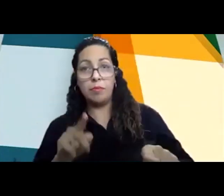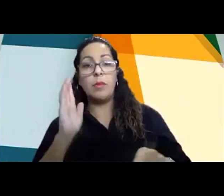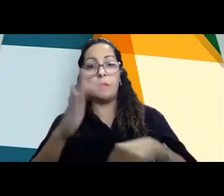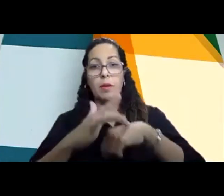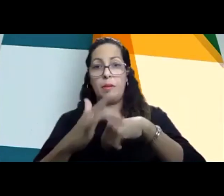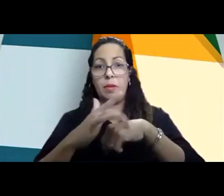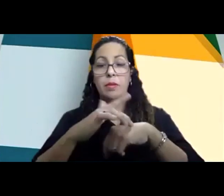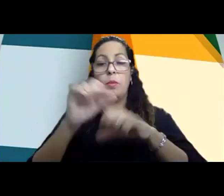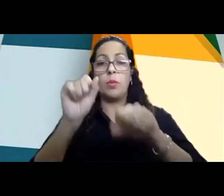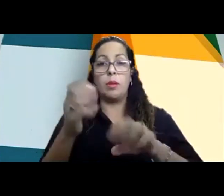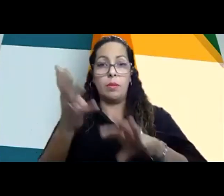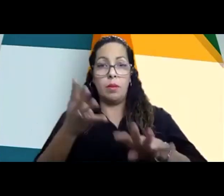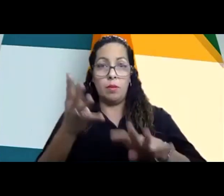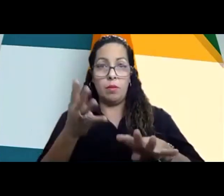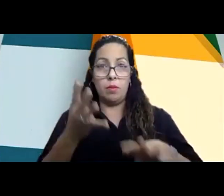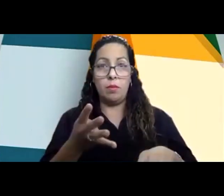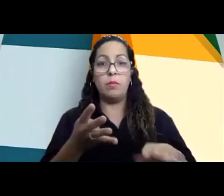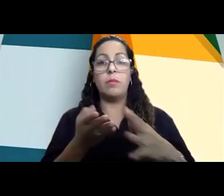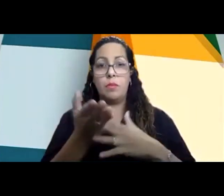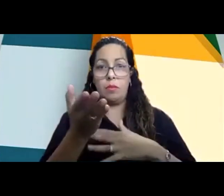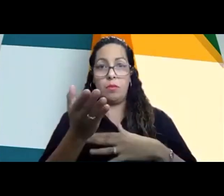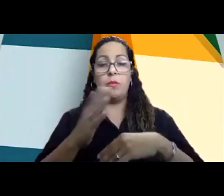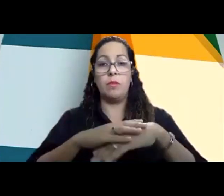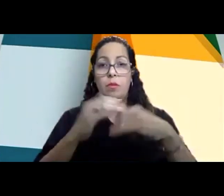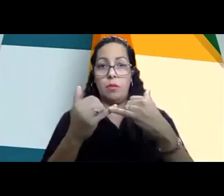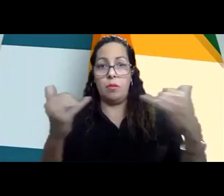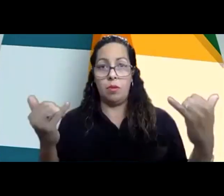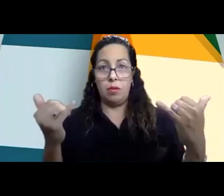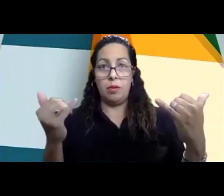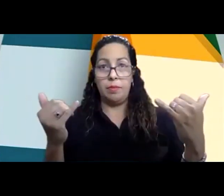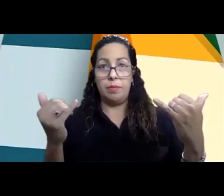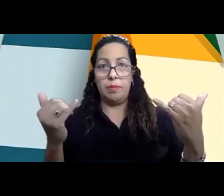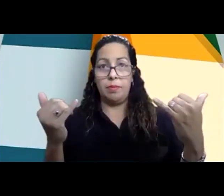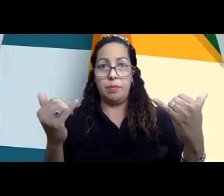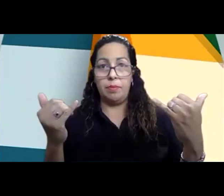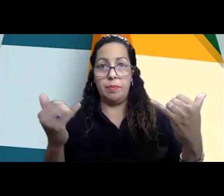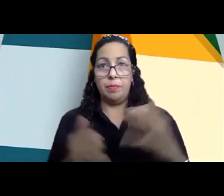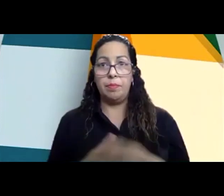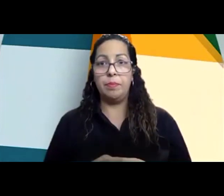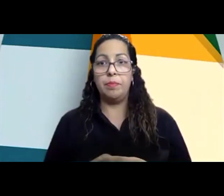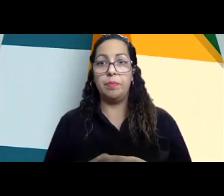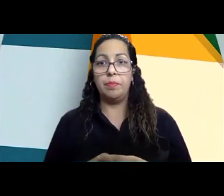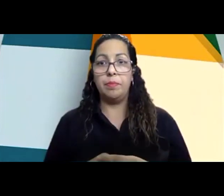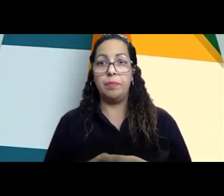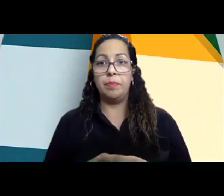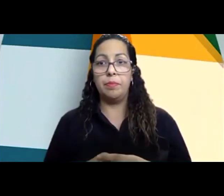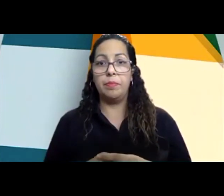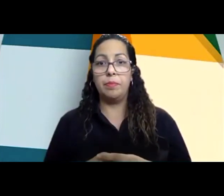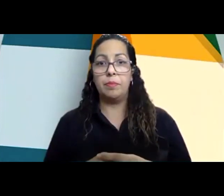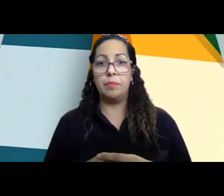for download at the website that I already mentioned. All